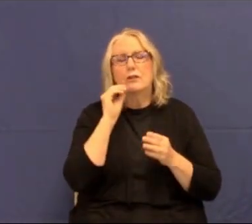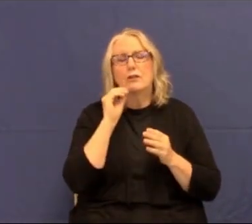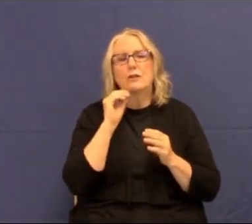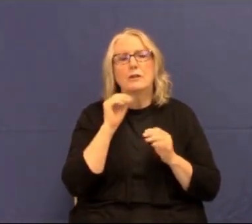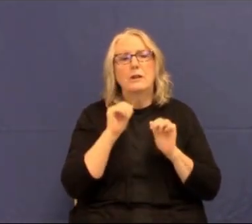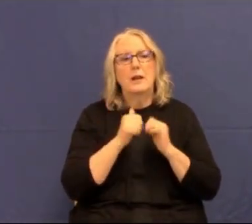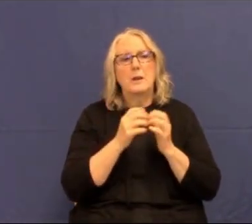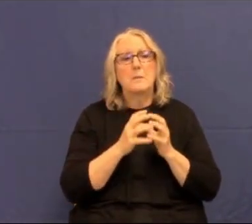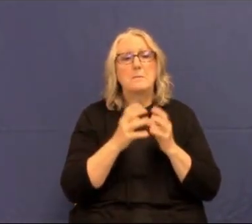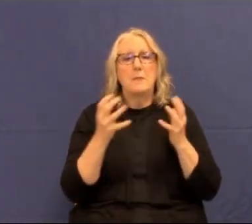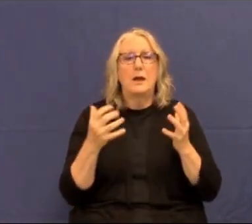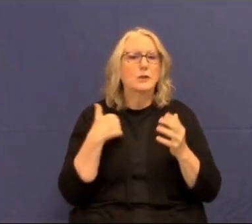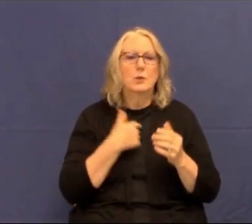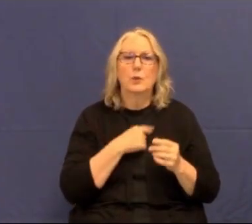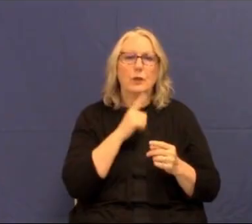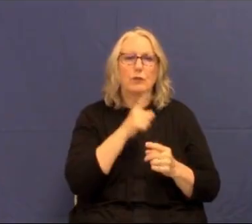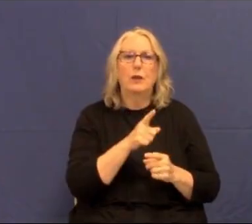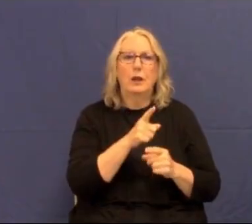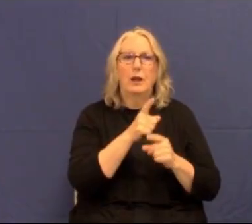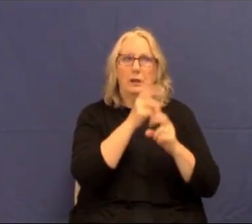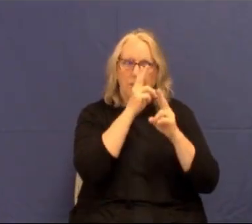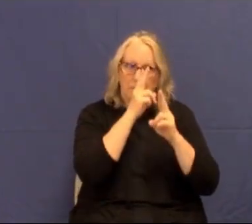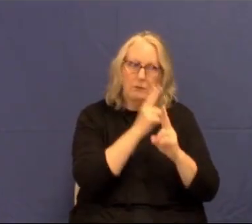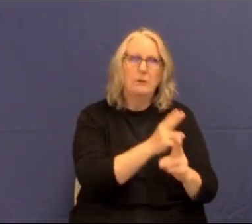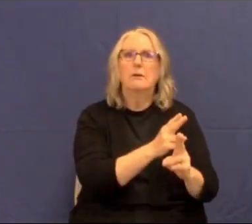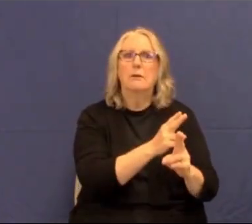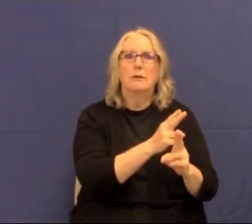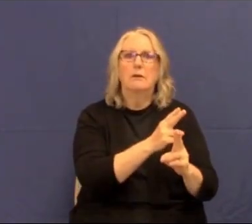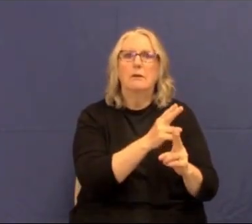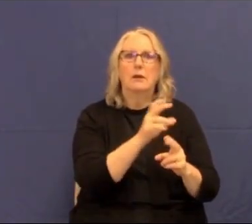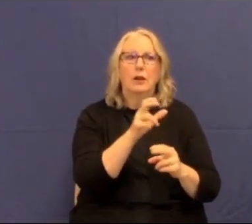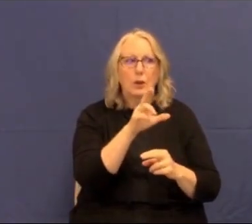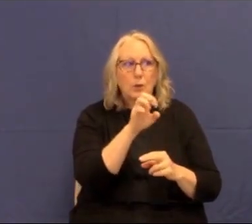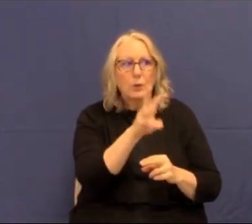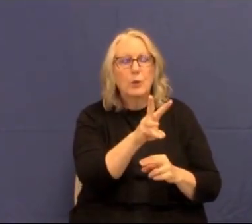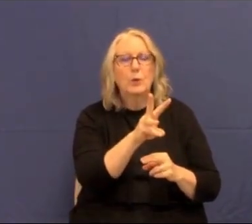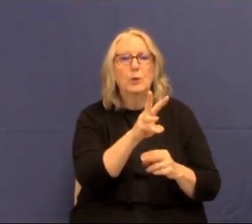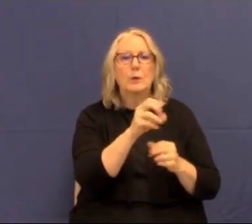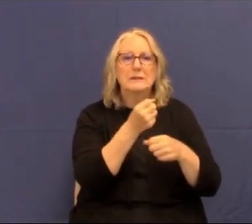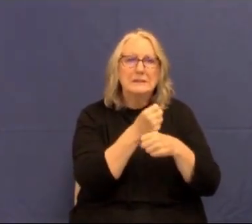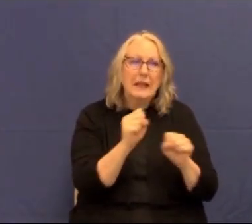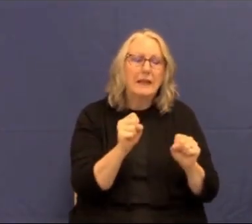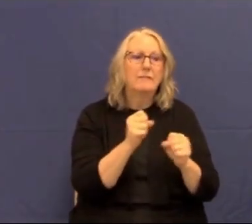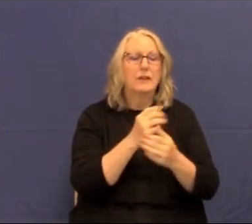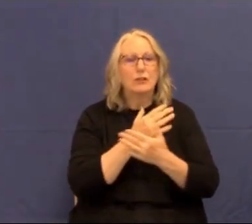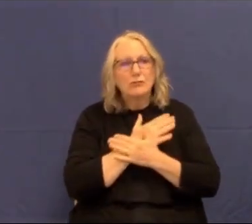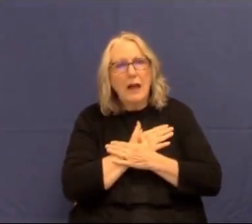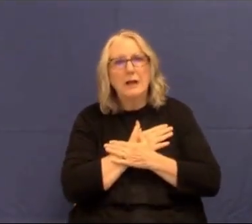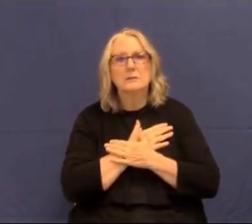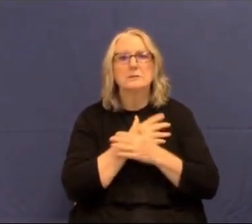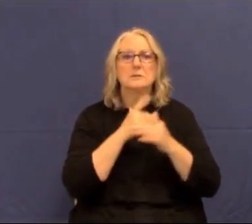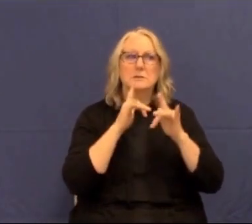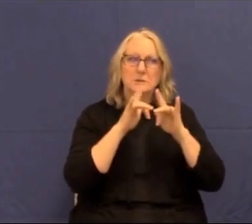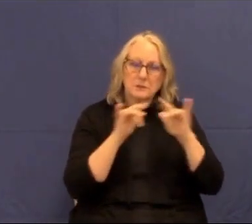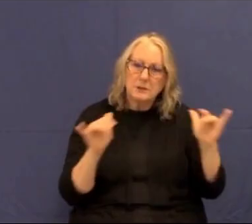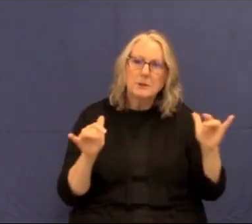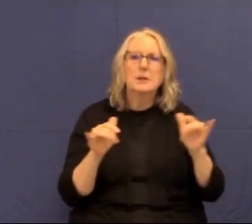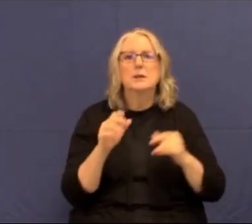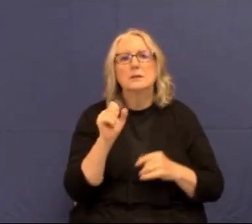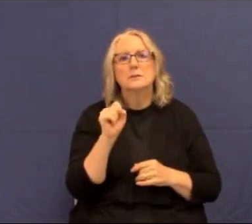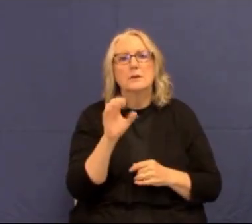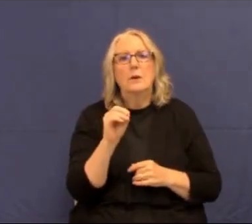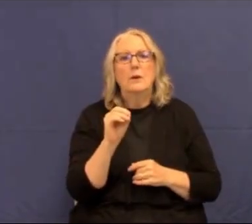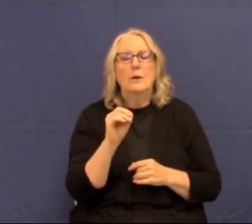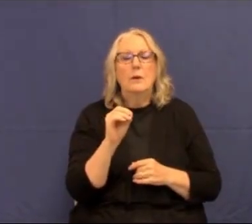have learned how much we idolize crew safety and rest and that type of thing. And